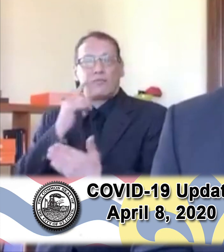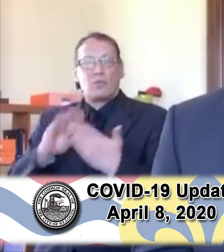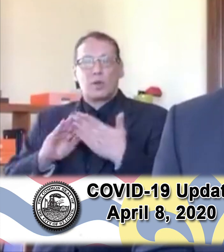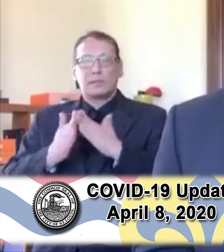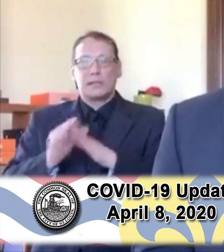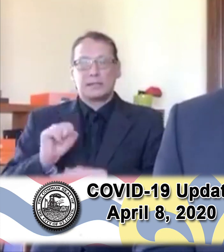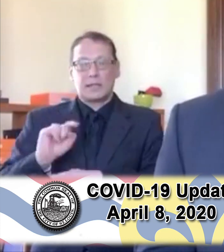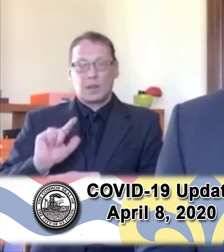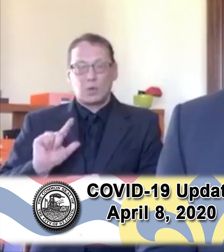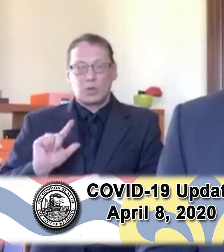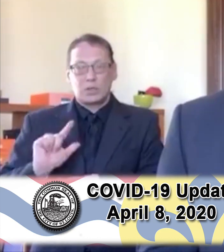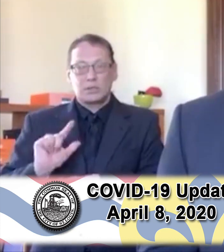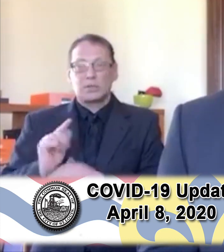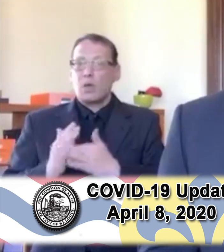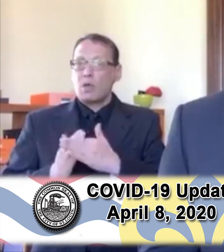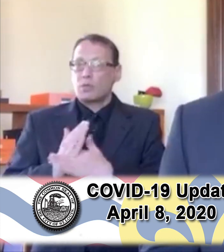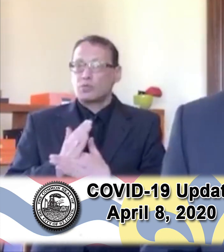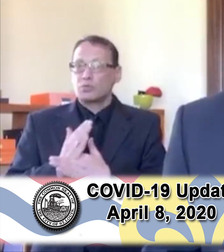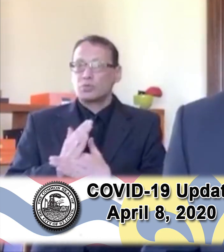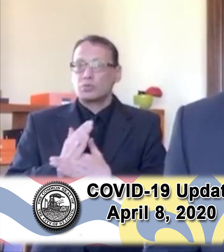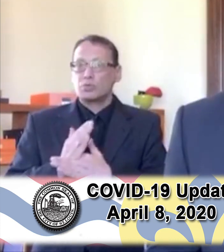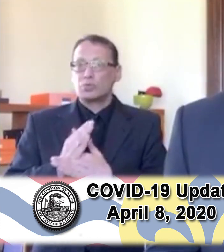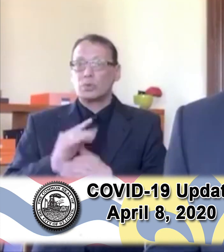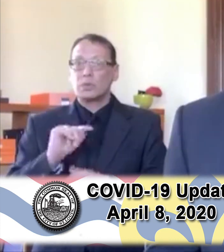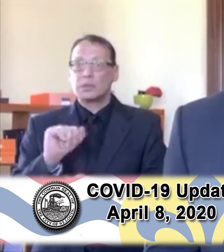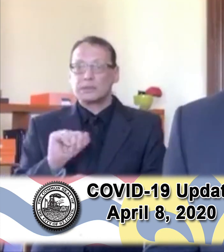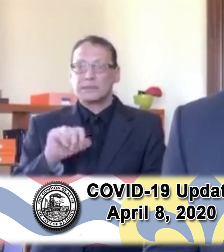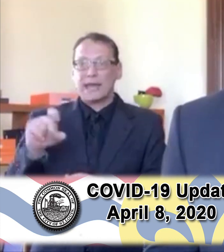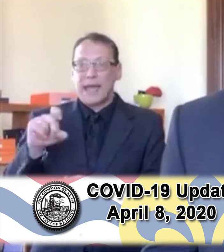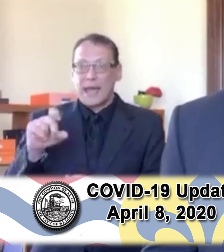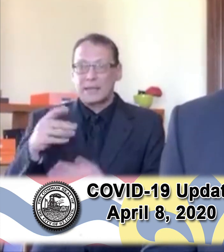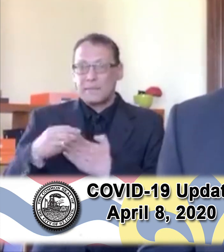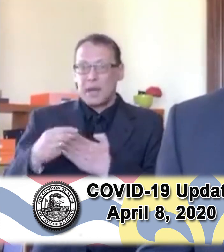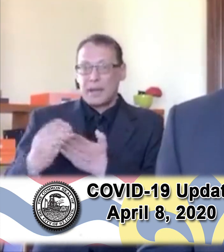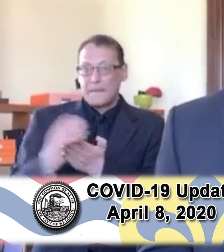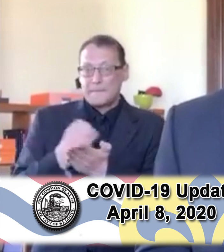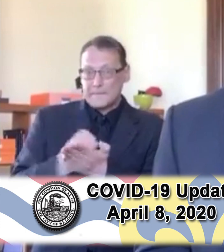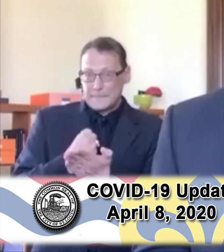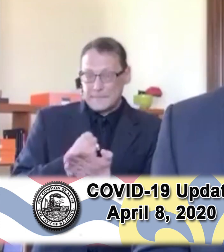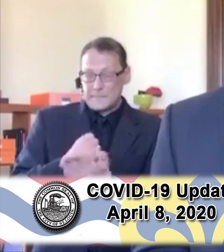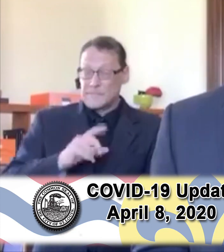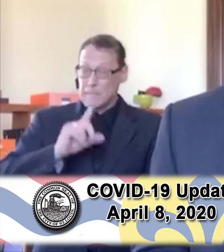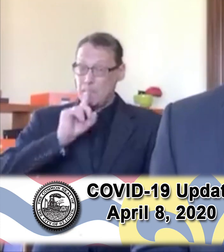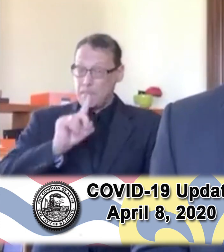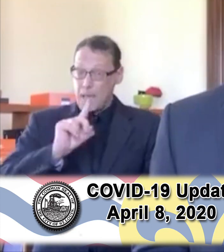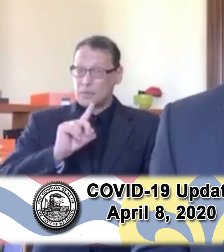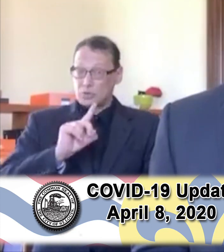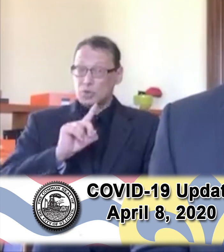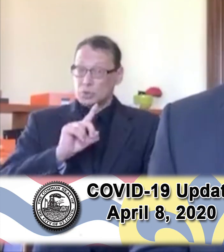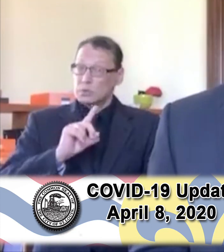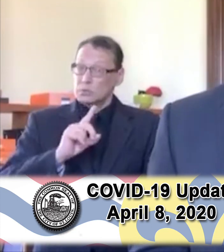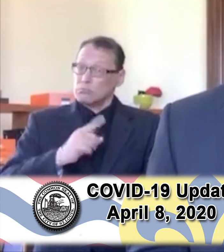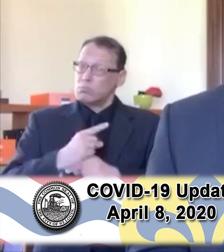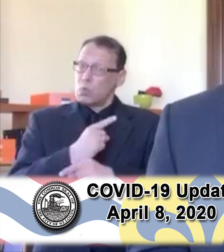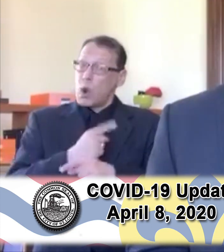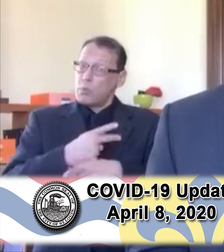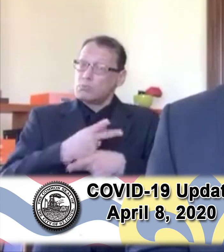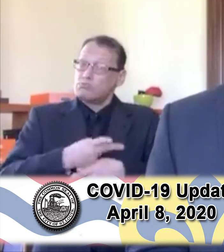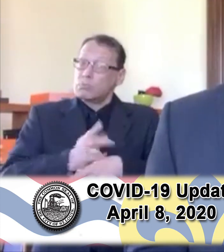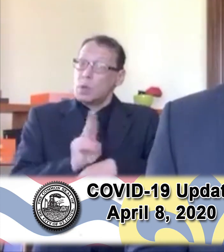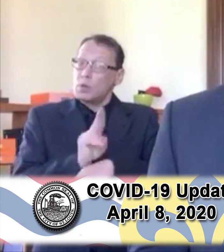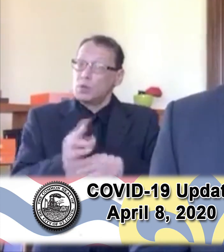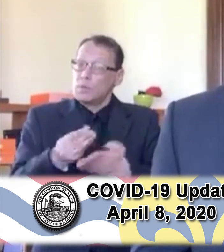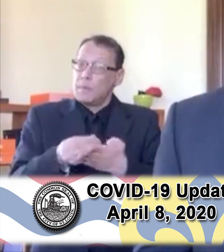Department of Health are through taxes that are generated through the city. And so we want to make sure we're good stewards of taxpayer